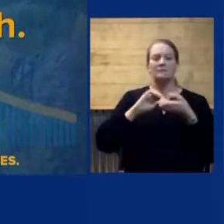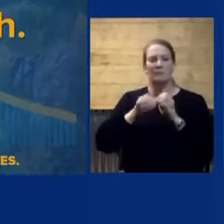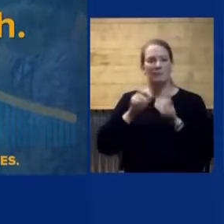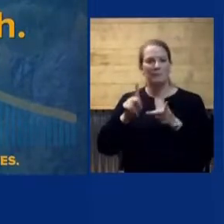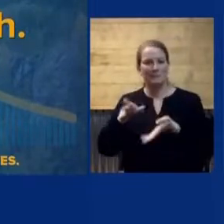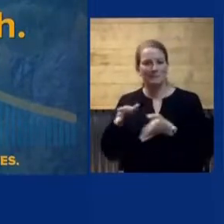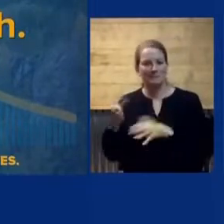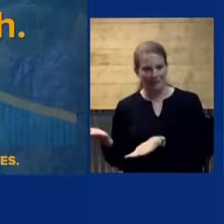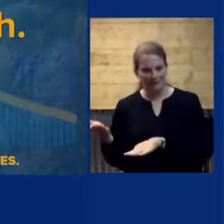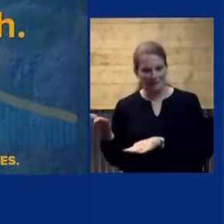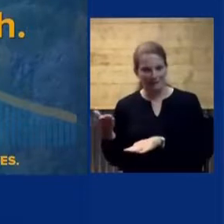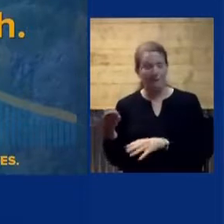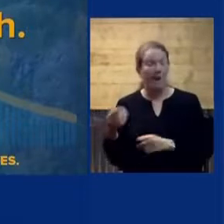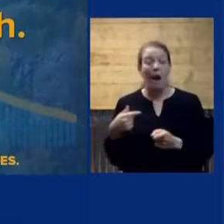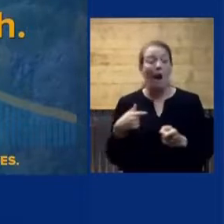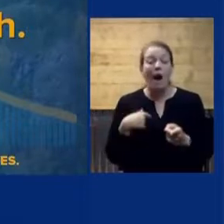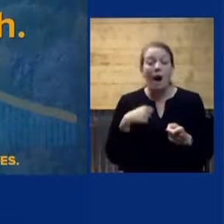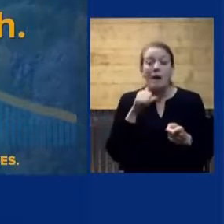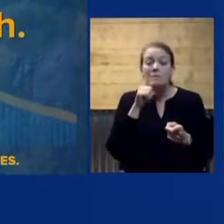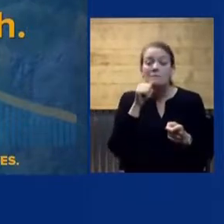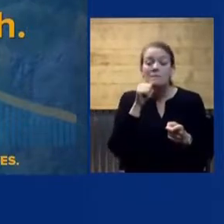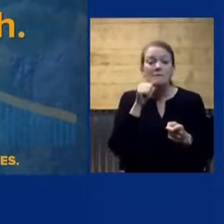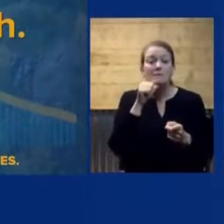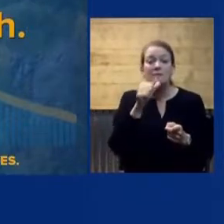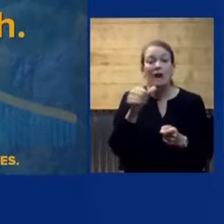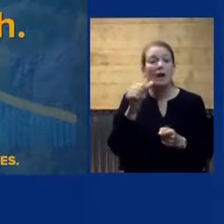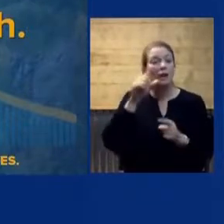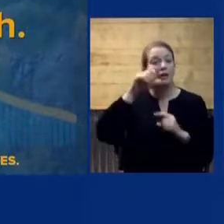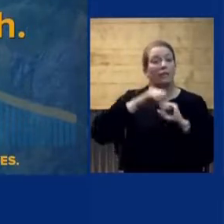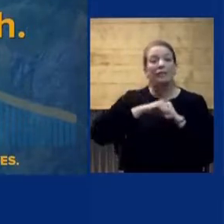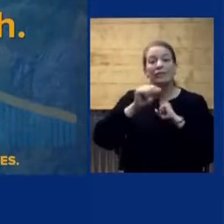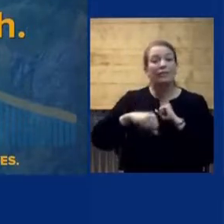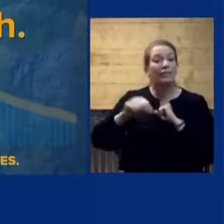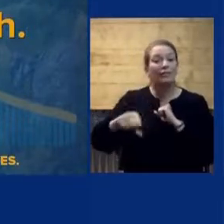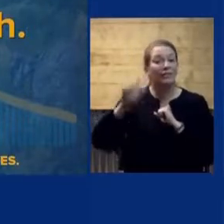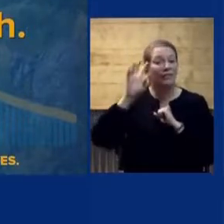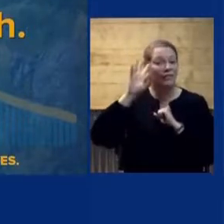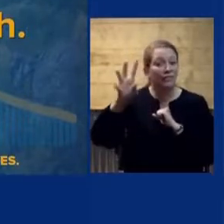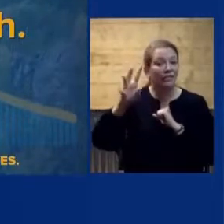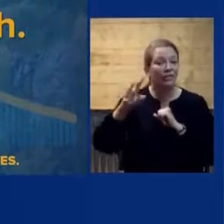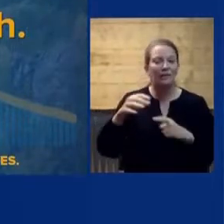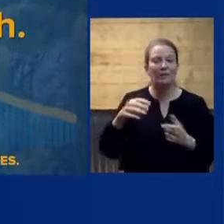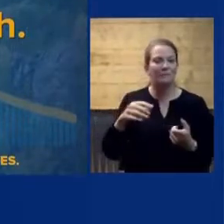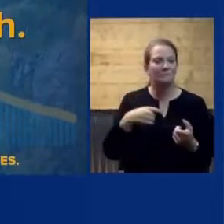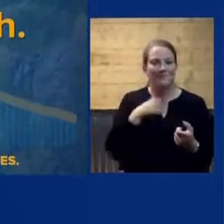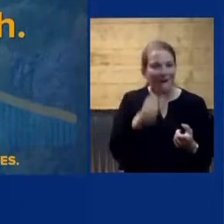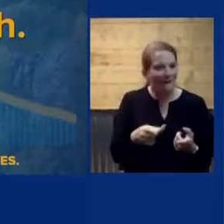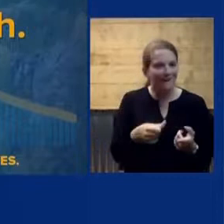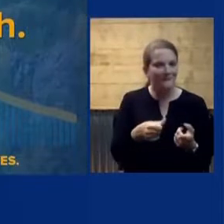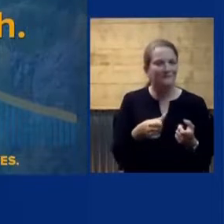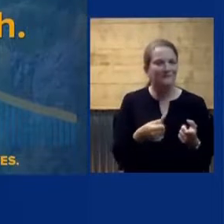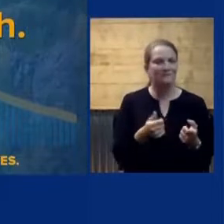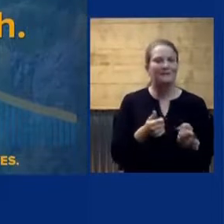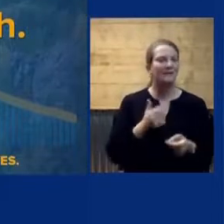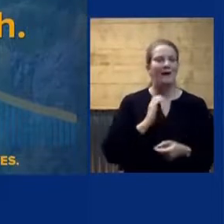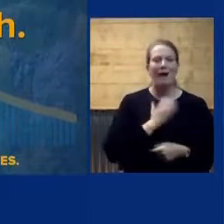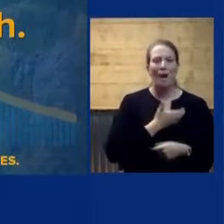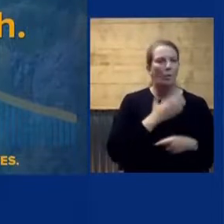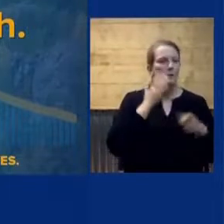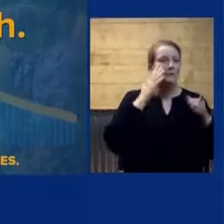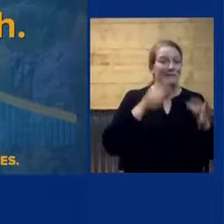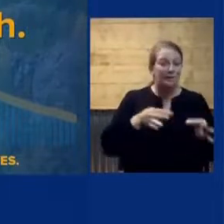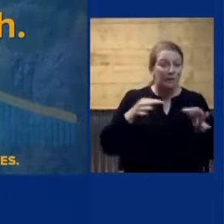dramatic. And that's not being rhetorical. These decisions decide how